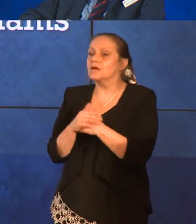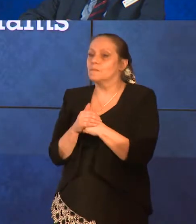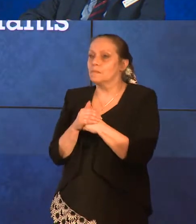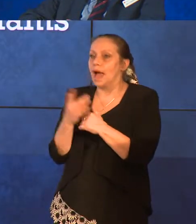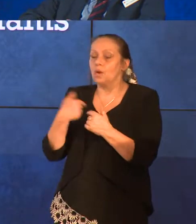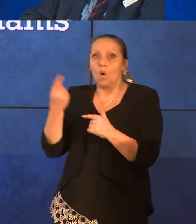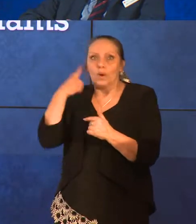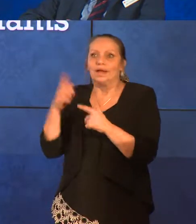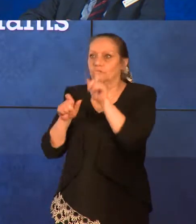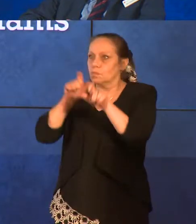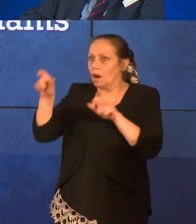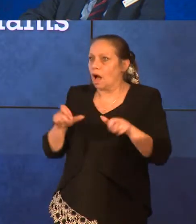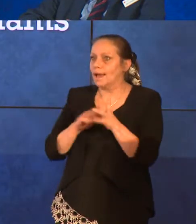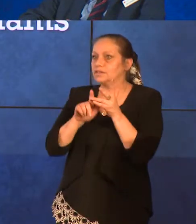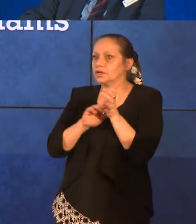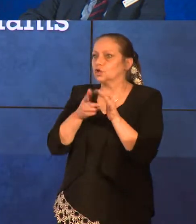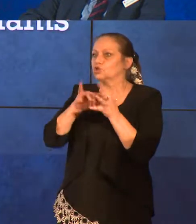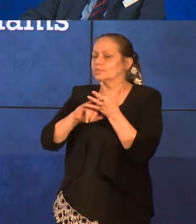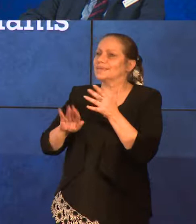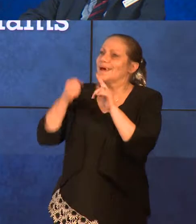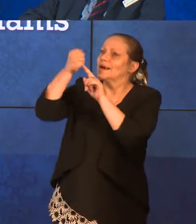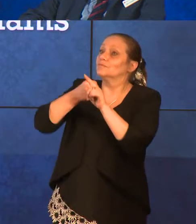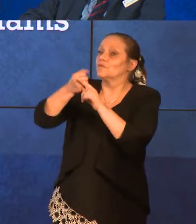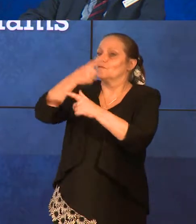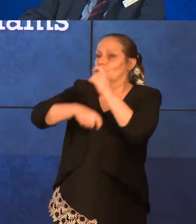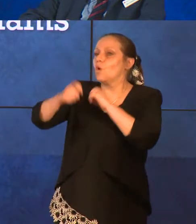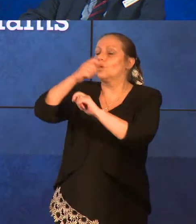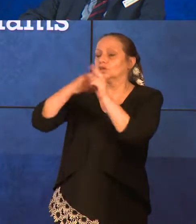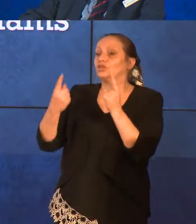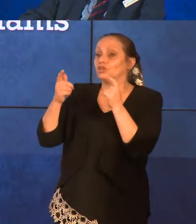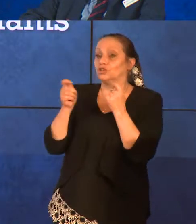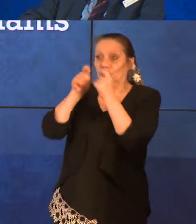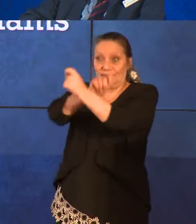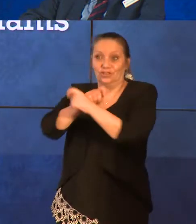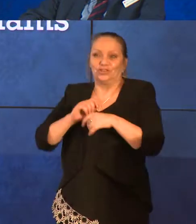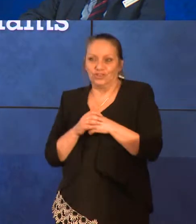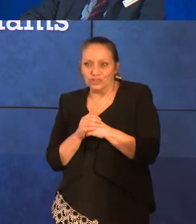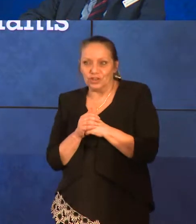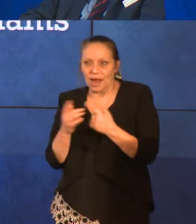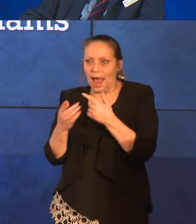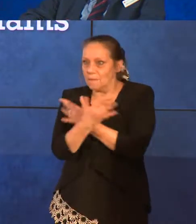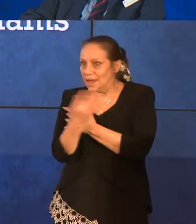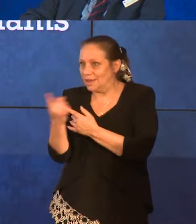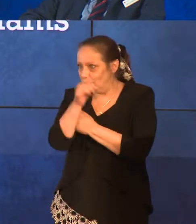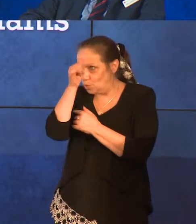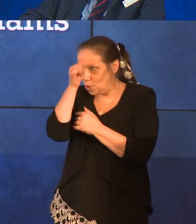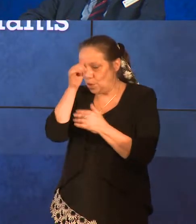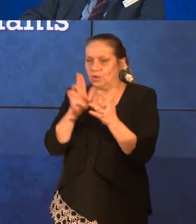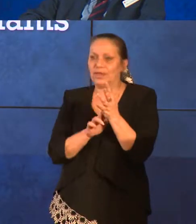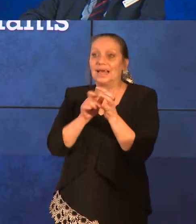clients and consumers, and then advocating for positive change. And that is, of course, what many of you will know, brought the